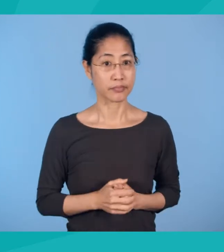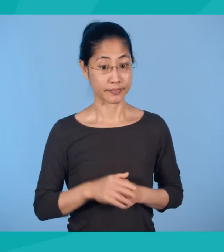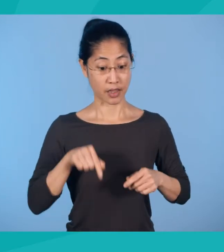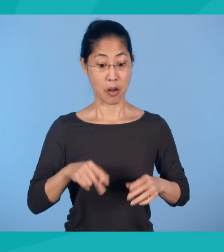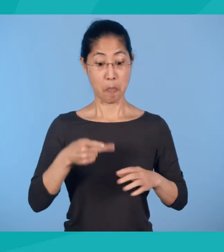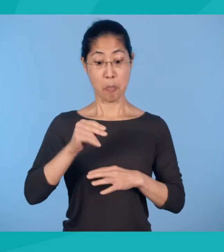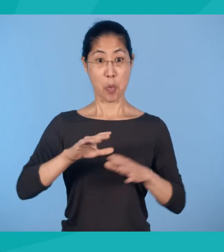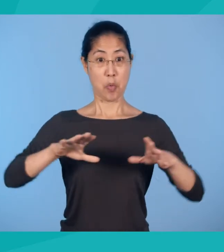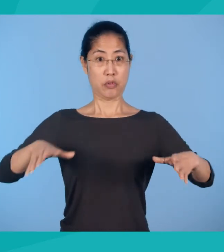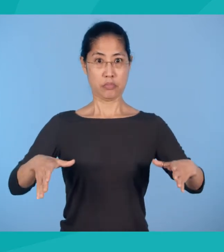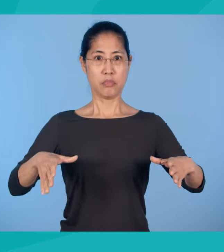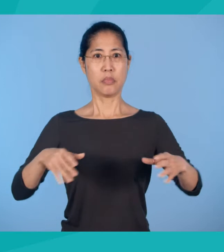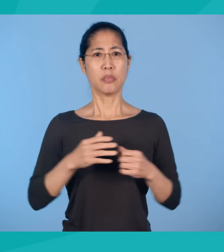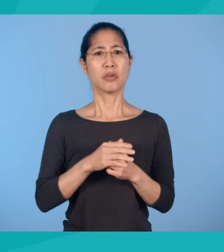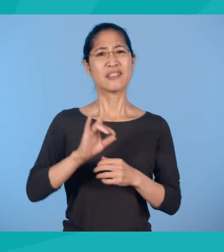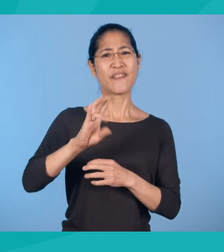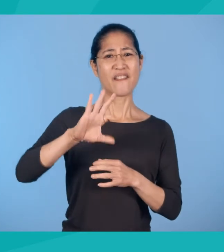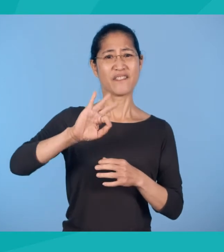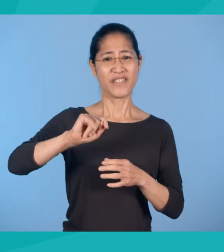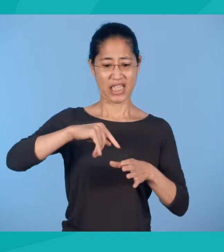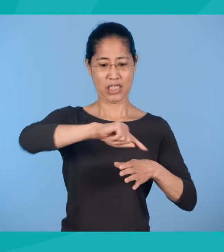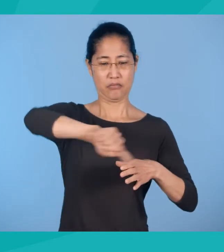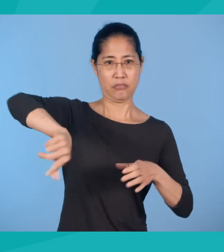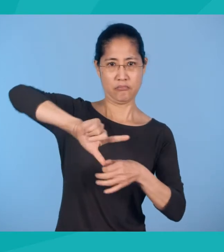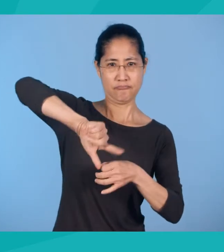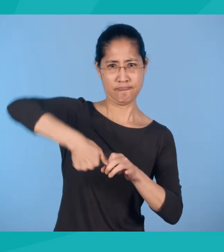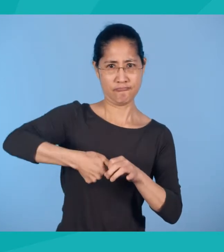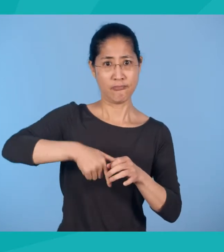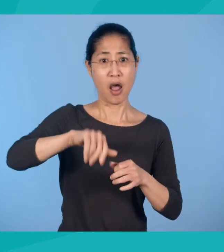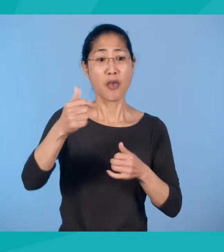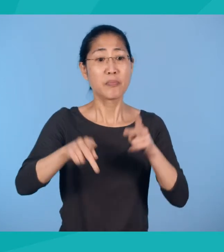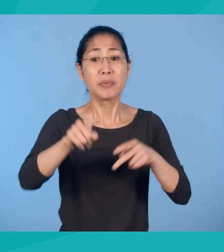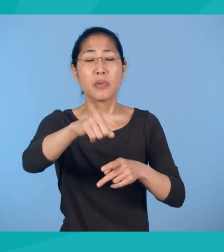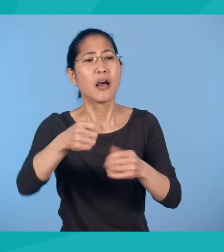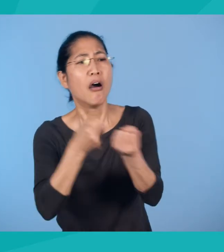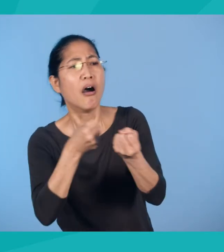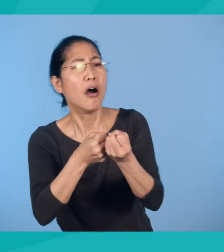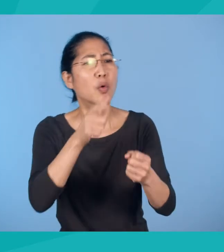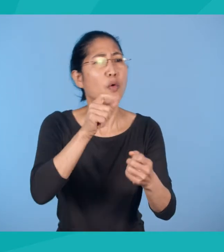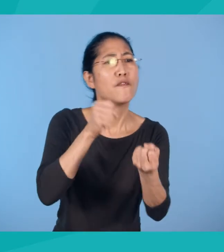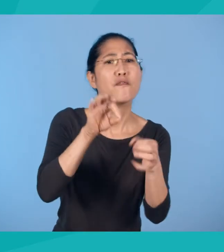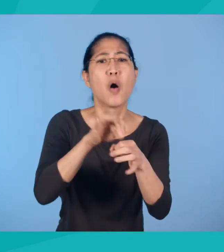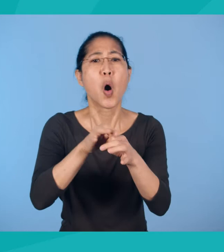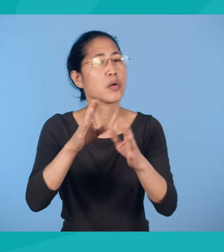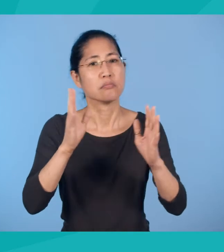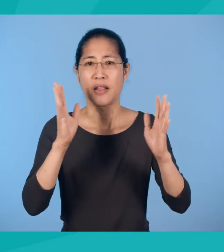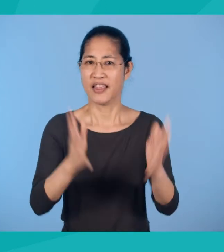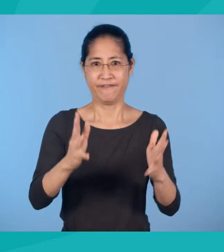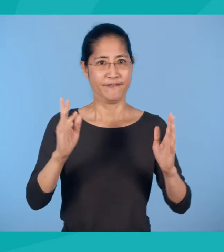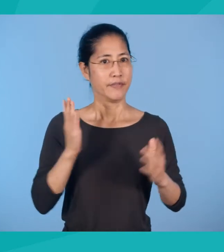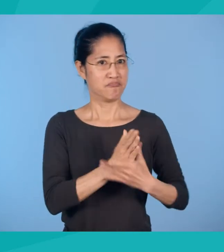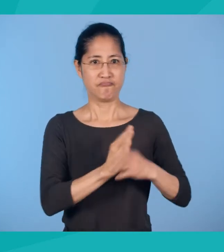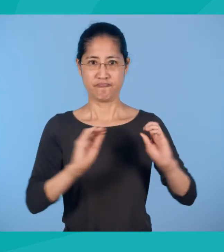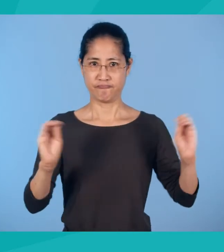electioneering. This means no one should be campaigning and trying to influence your decision so that you can cast your ballot without interference.